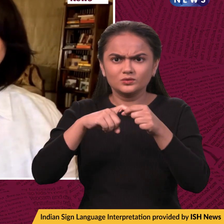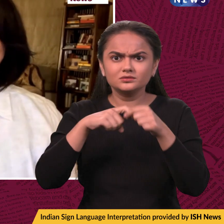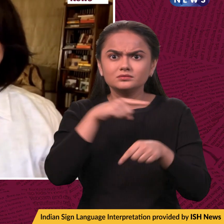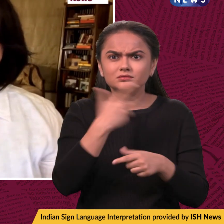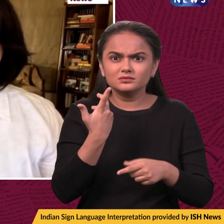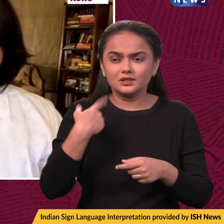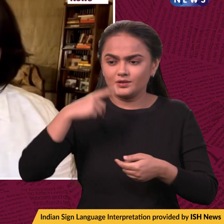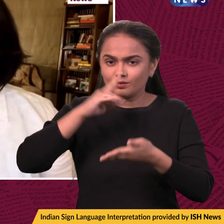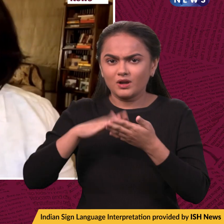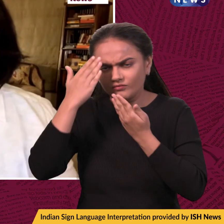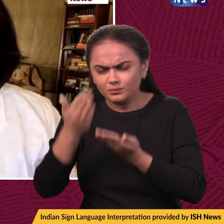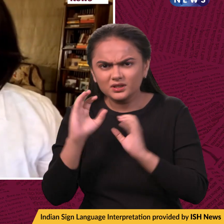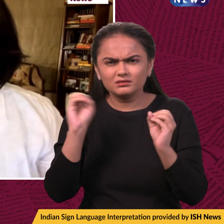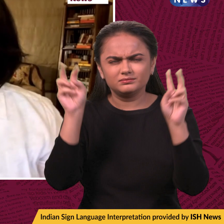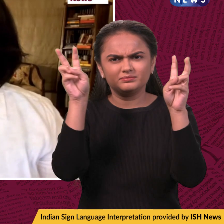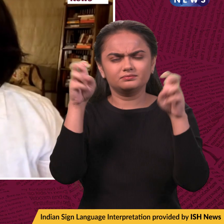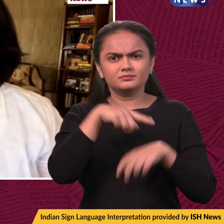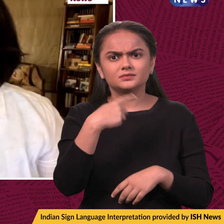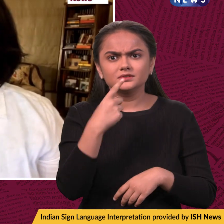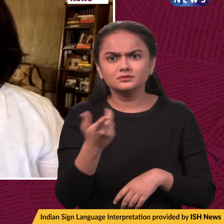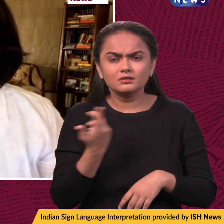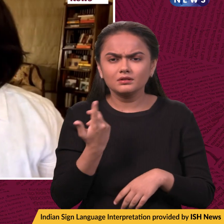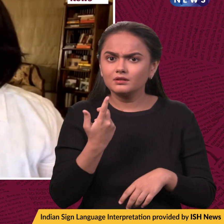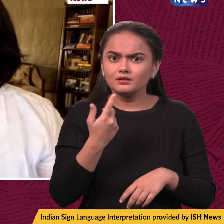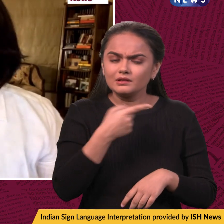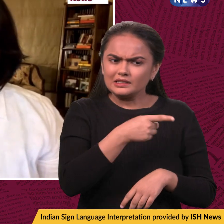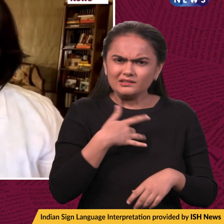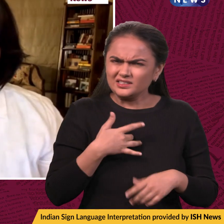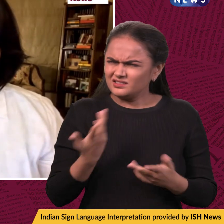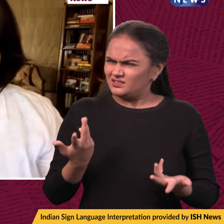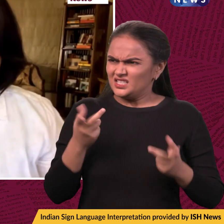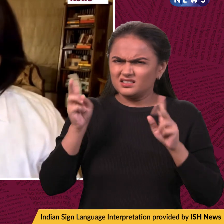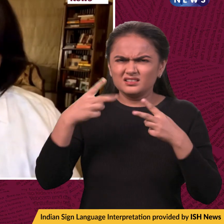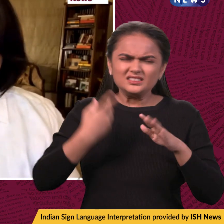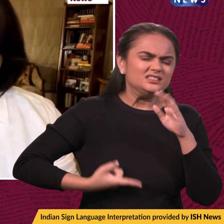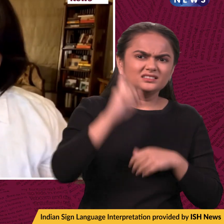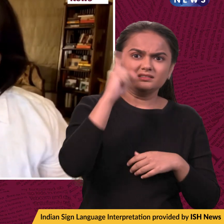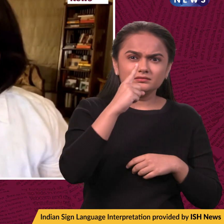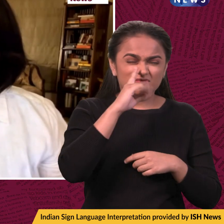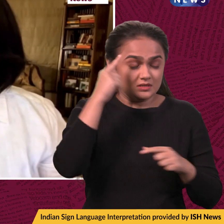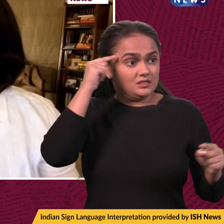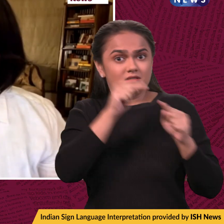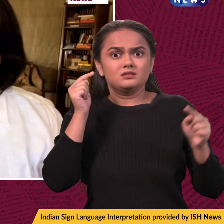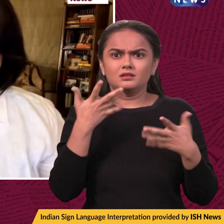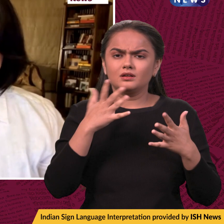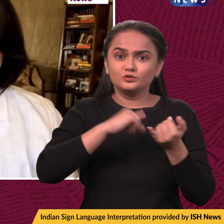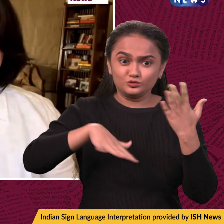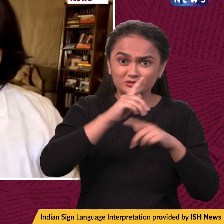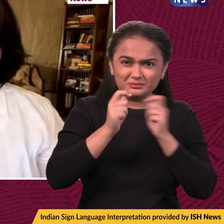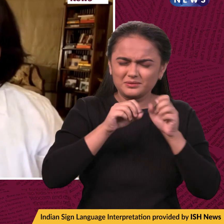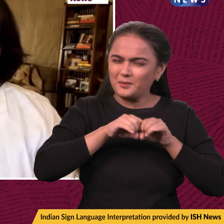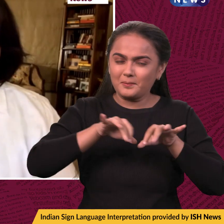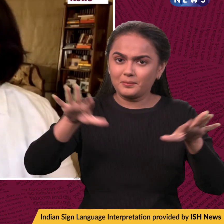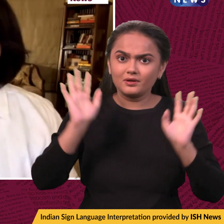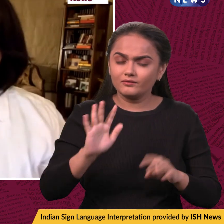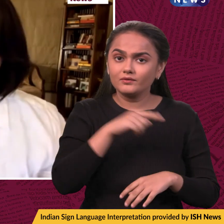on the disobedience of wives, which was flagged as deeply misogynist. The passage, which has gone viral on social media, had